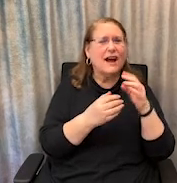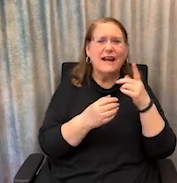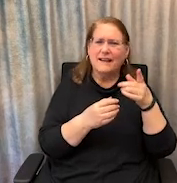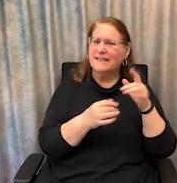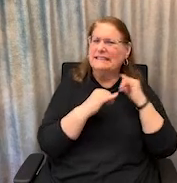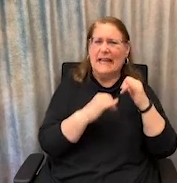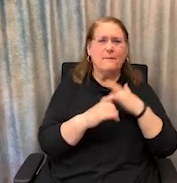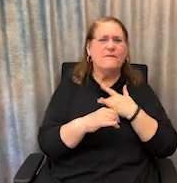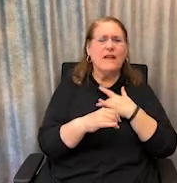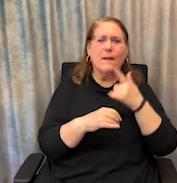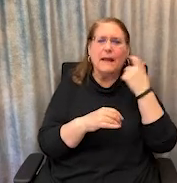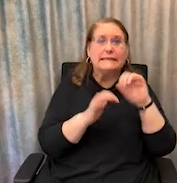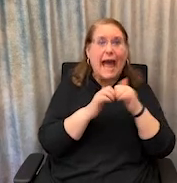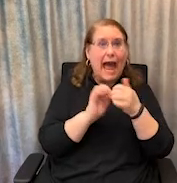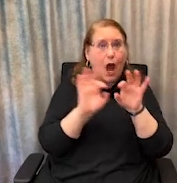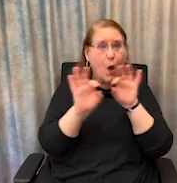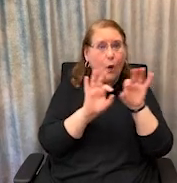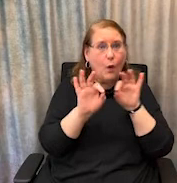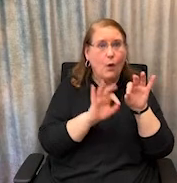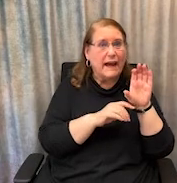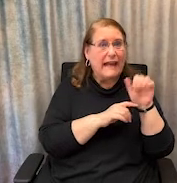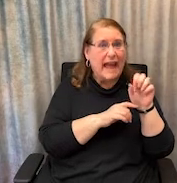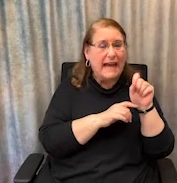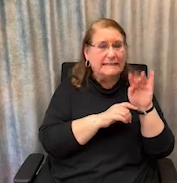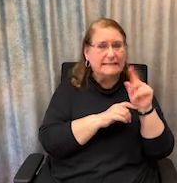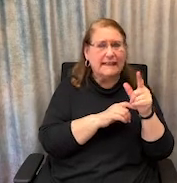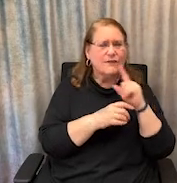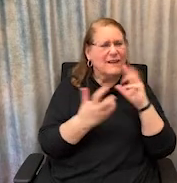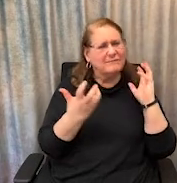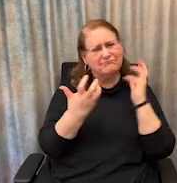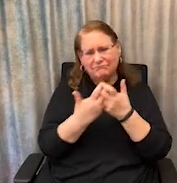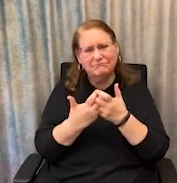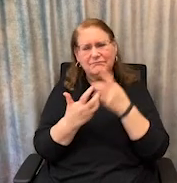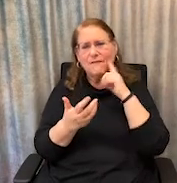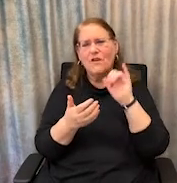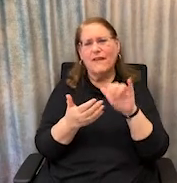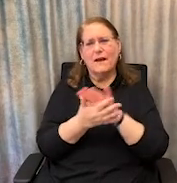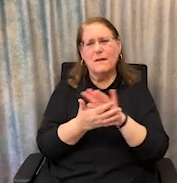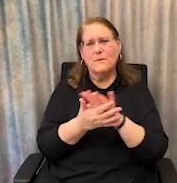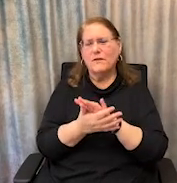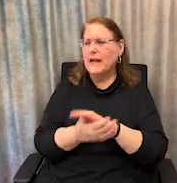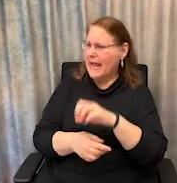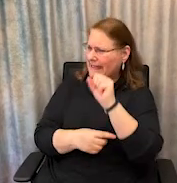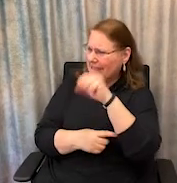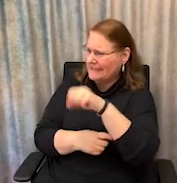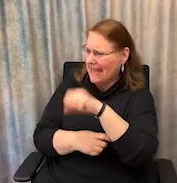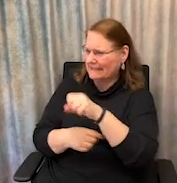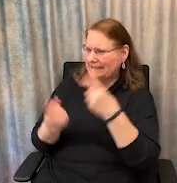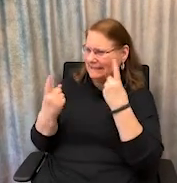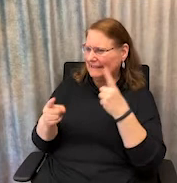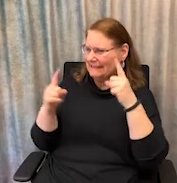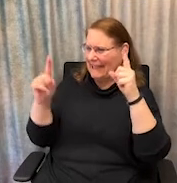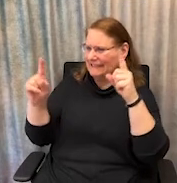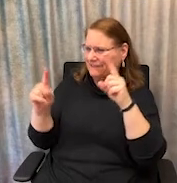are good like in the movie. Right. Yeah,